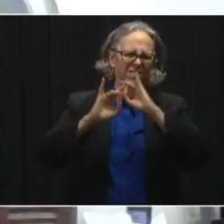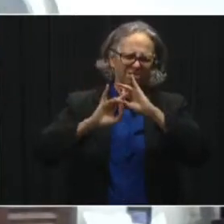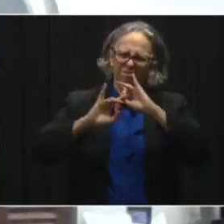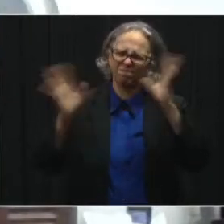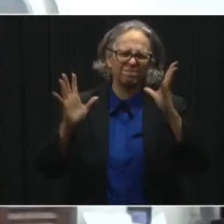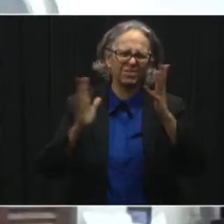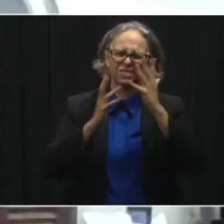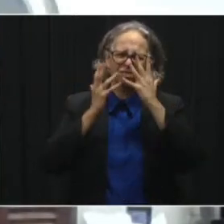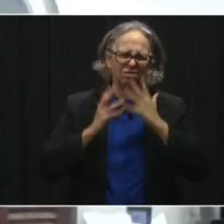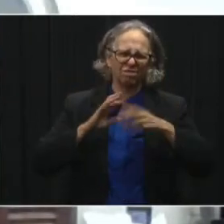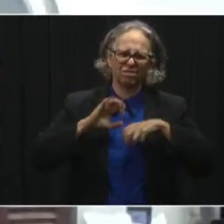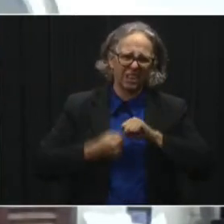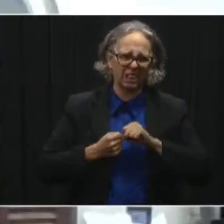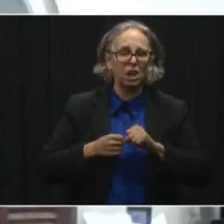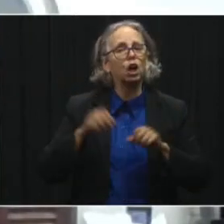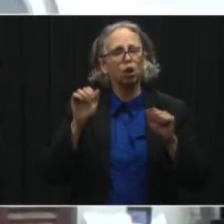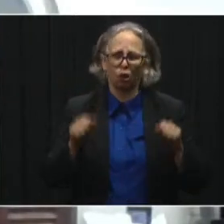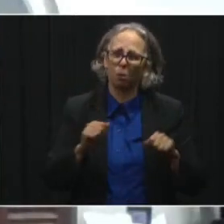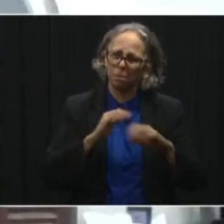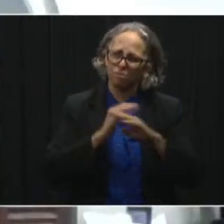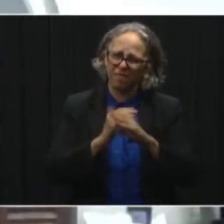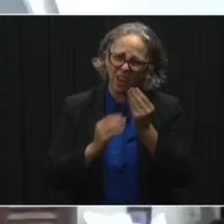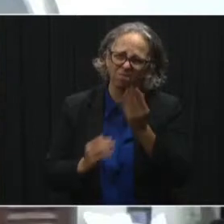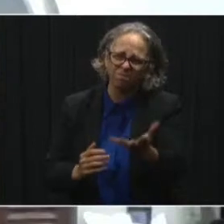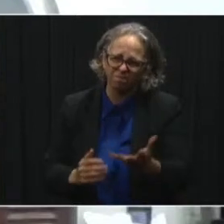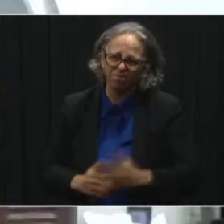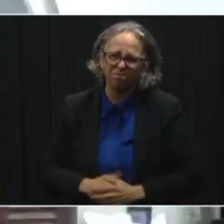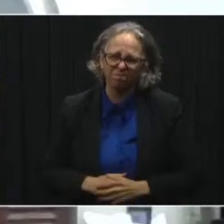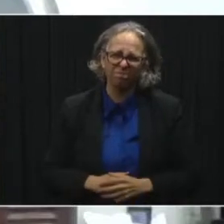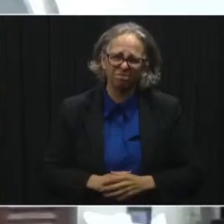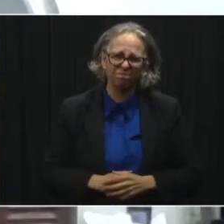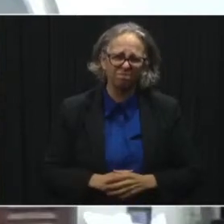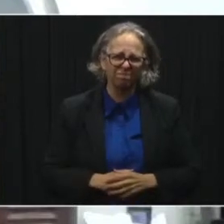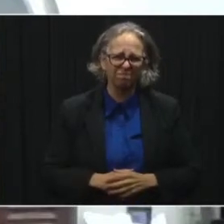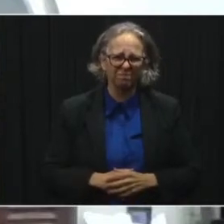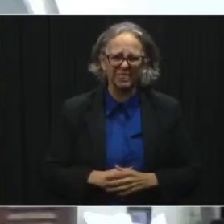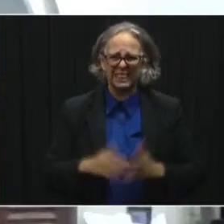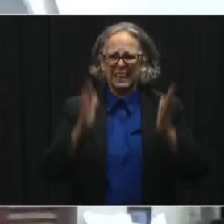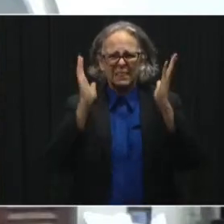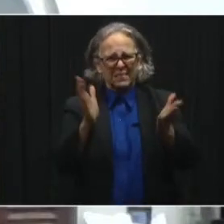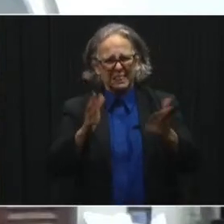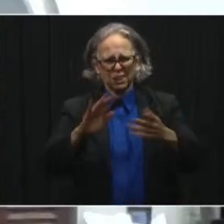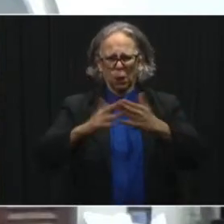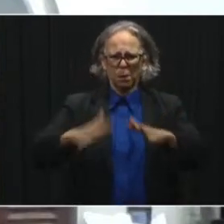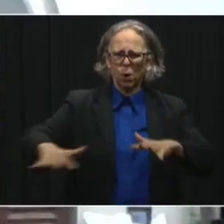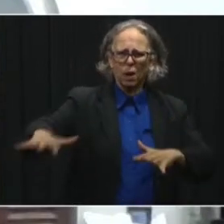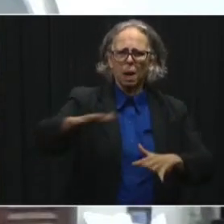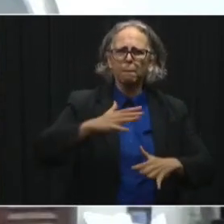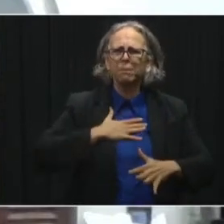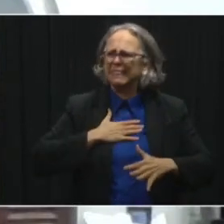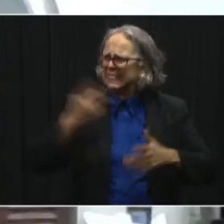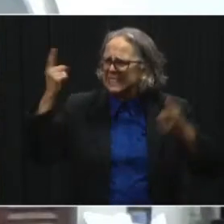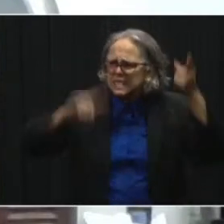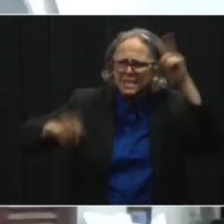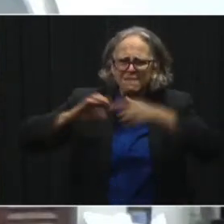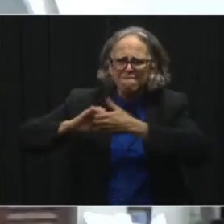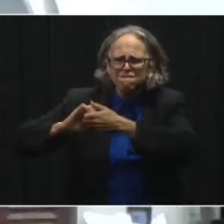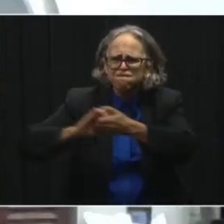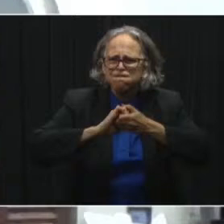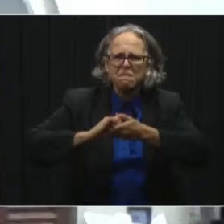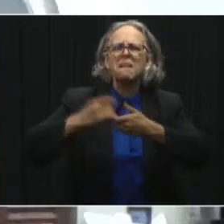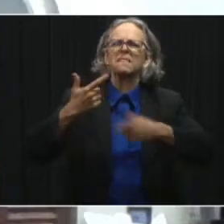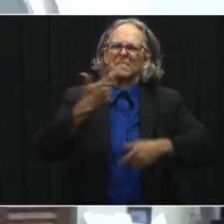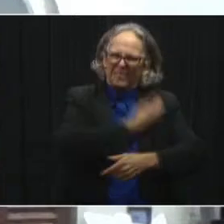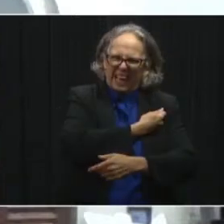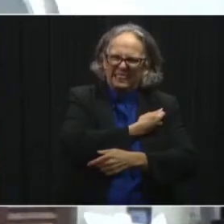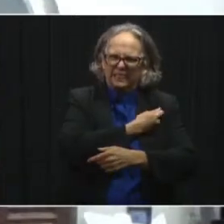preventable. You know, if we could get the community to kind of unite and vaccinate, we'd be seeing these numbers